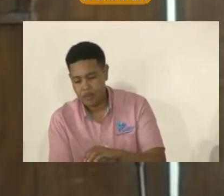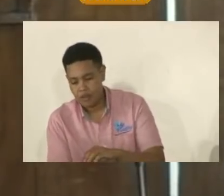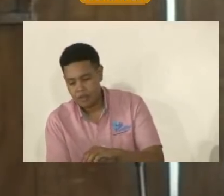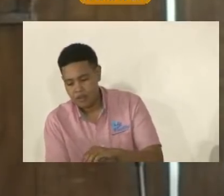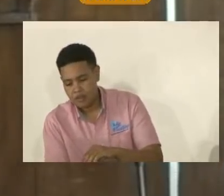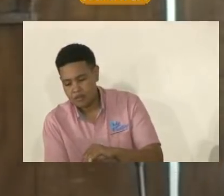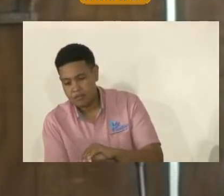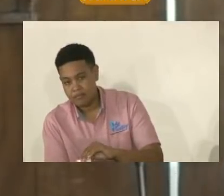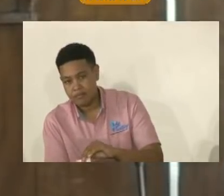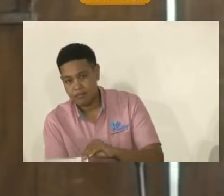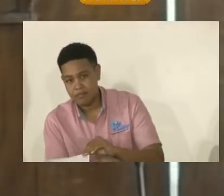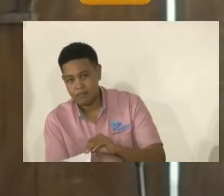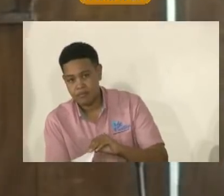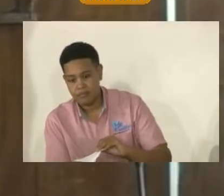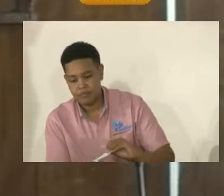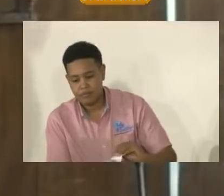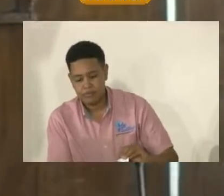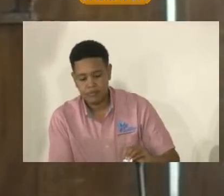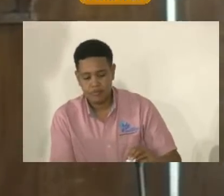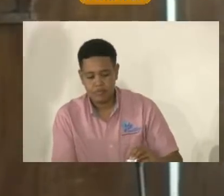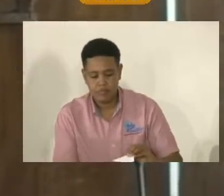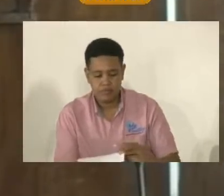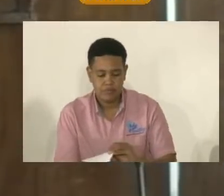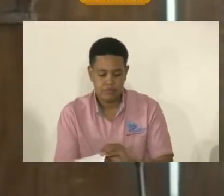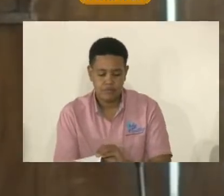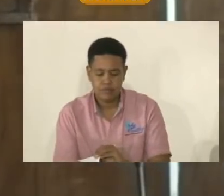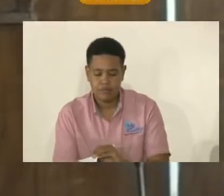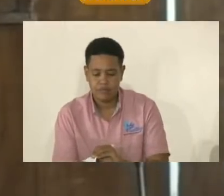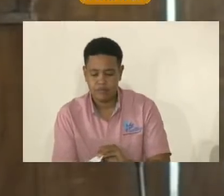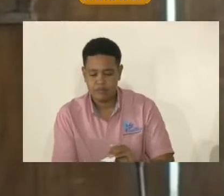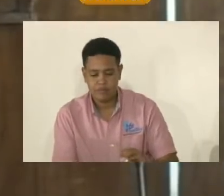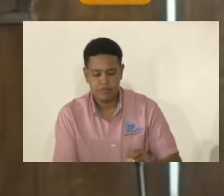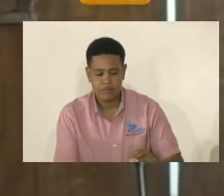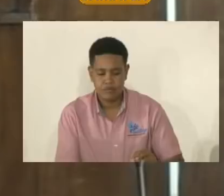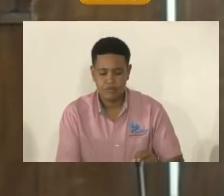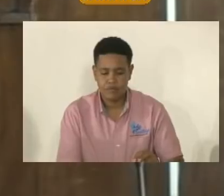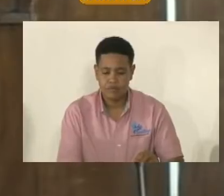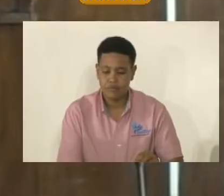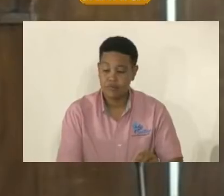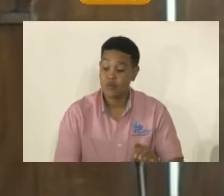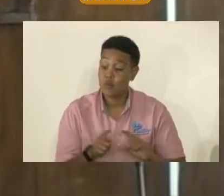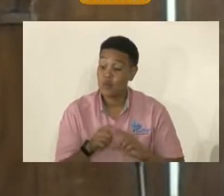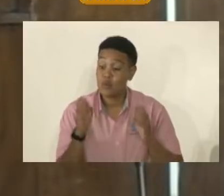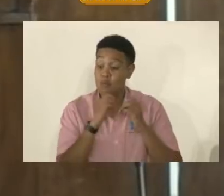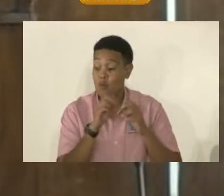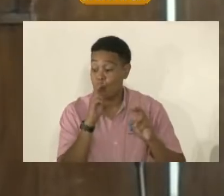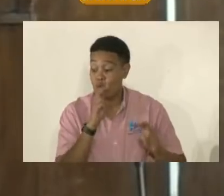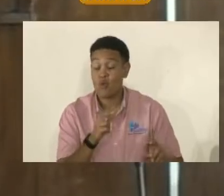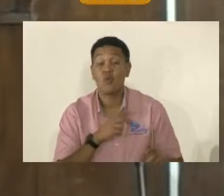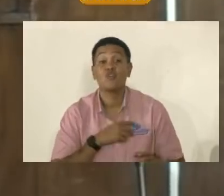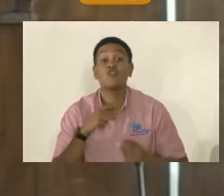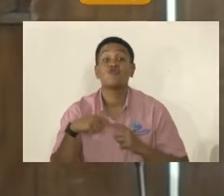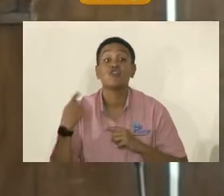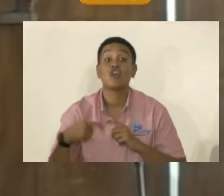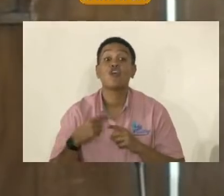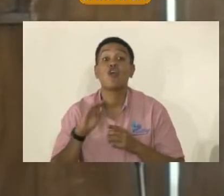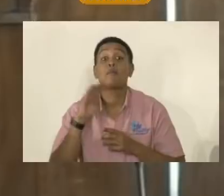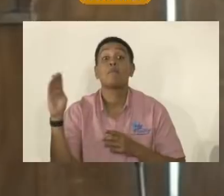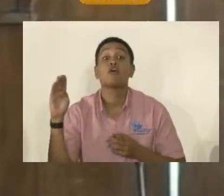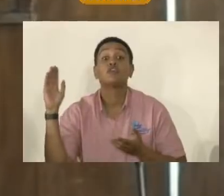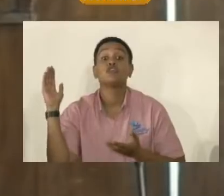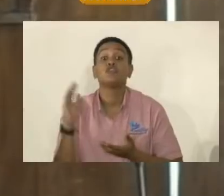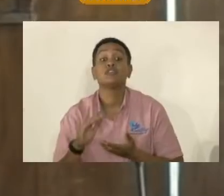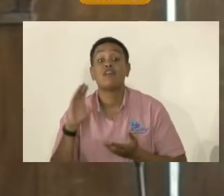go further, delve further into the national security budget, we find that the recurrent budget has increased from 50 billion to just over